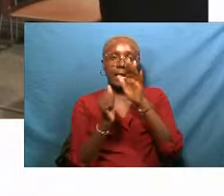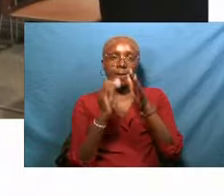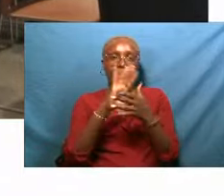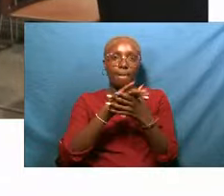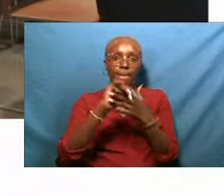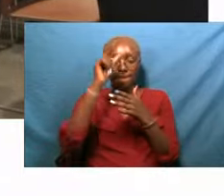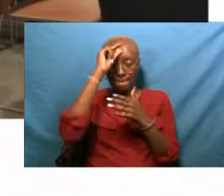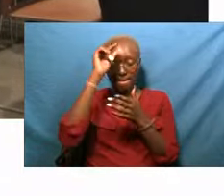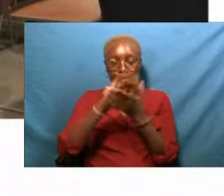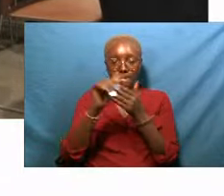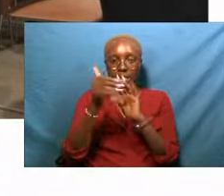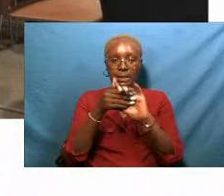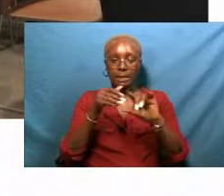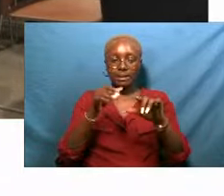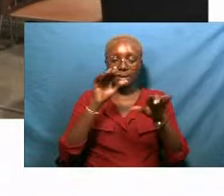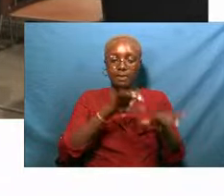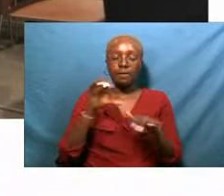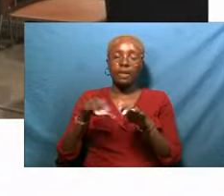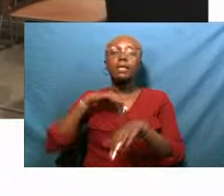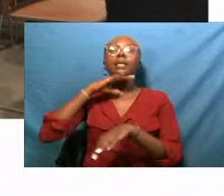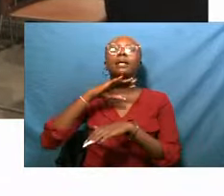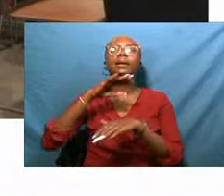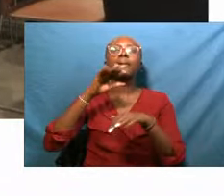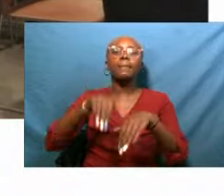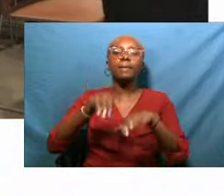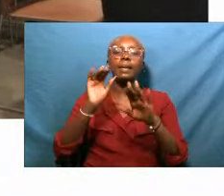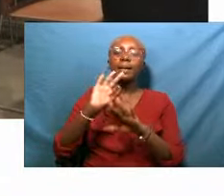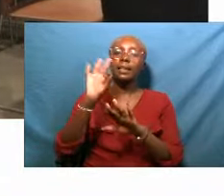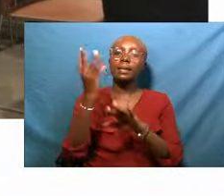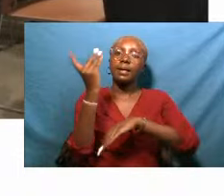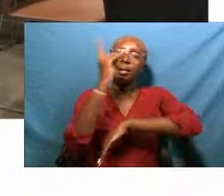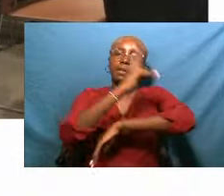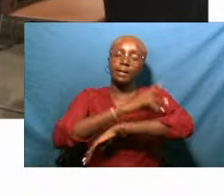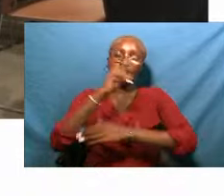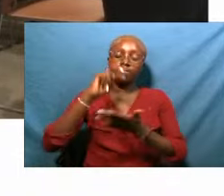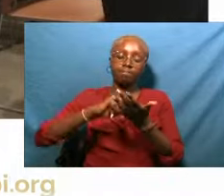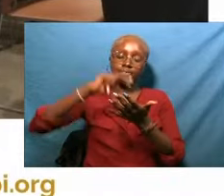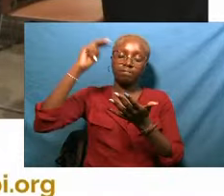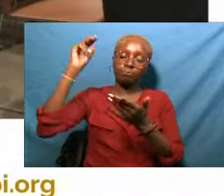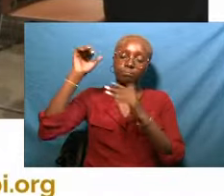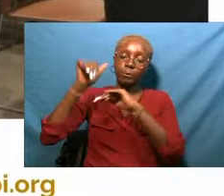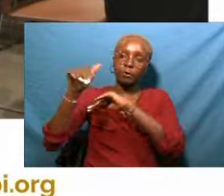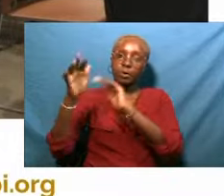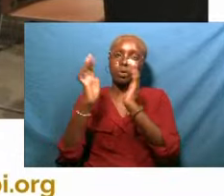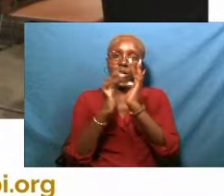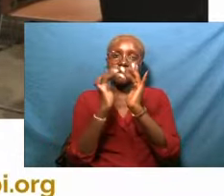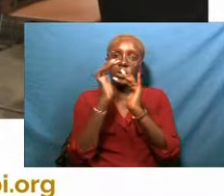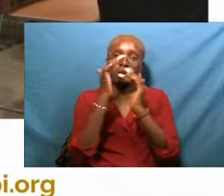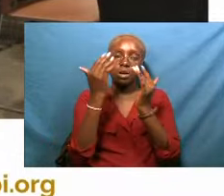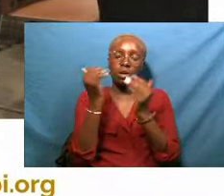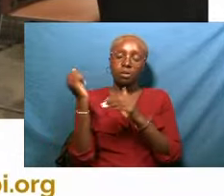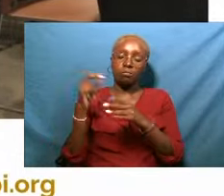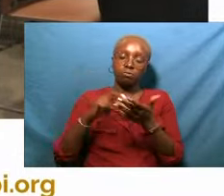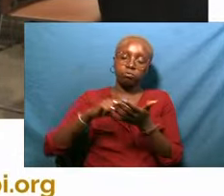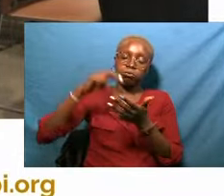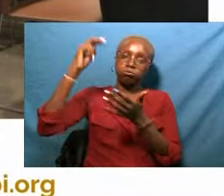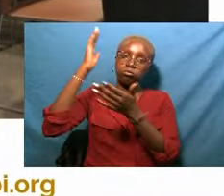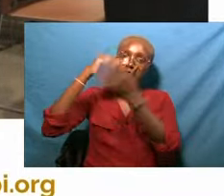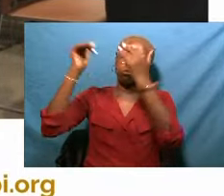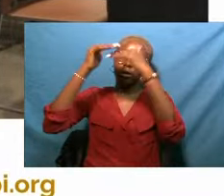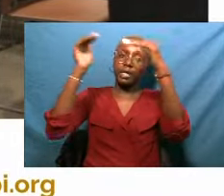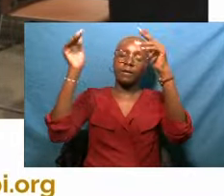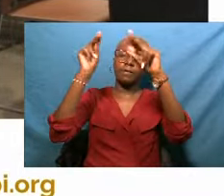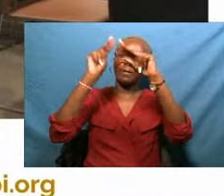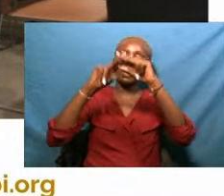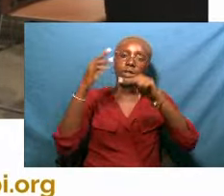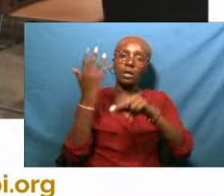and was buried. On the third day he rose again in accordance with the scriptures. He ascended into heaven and